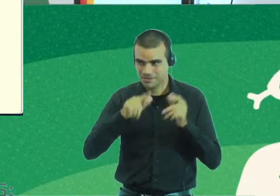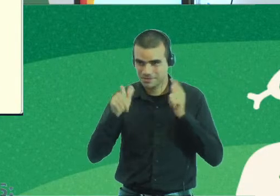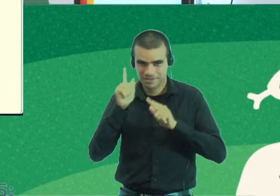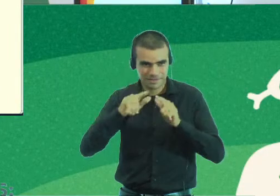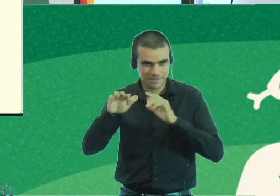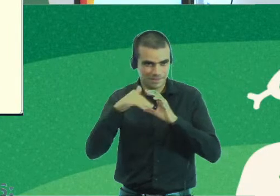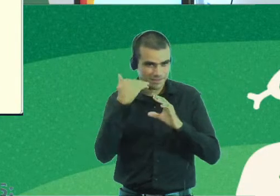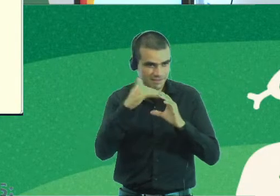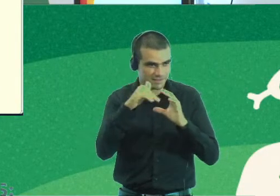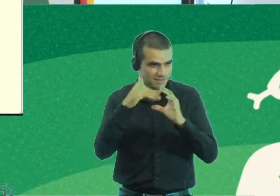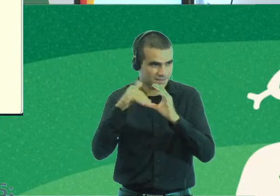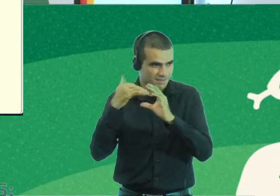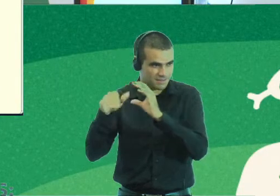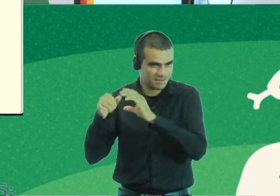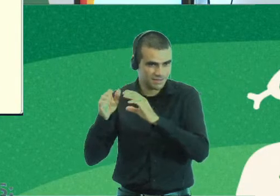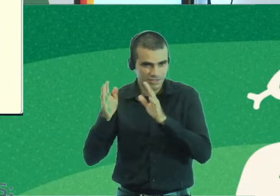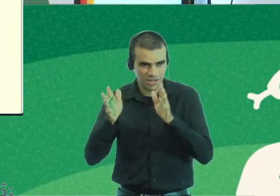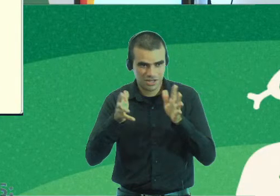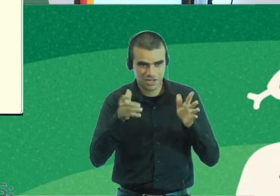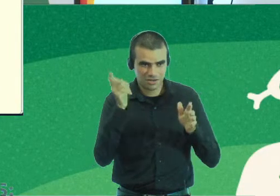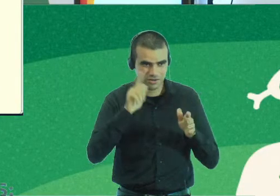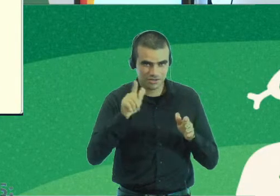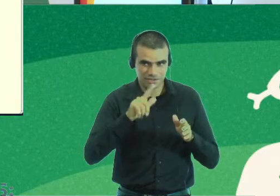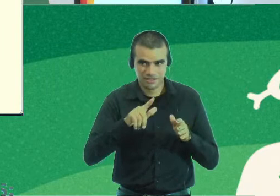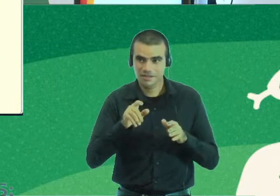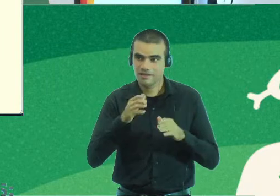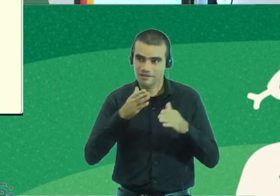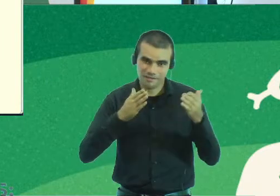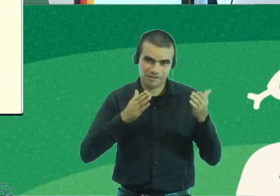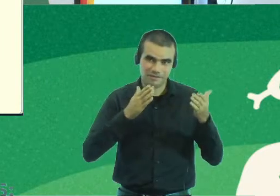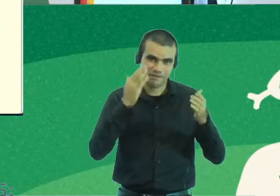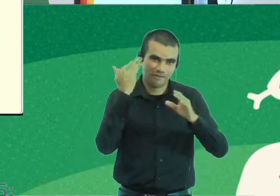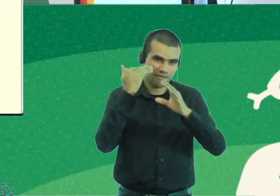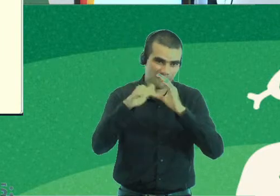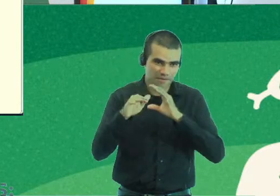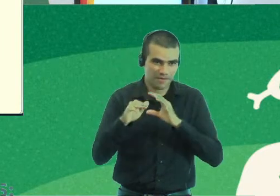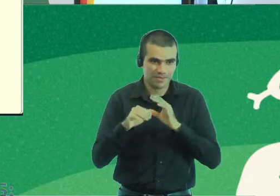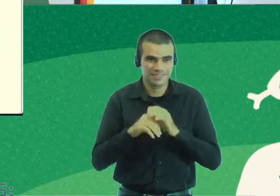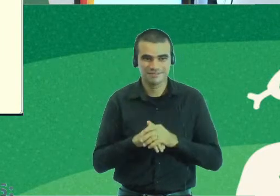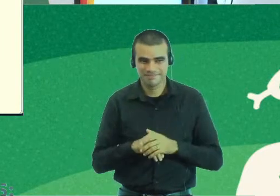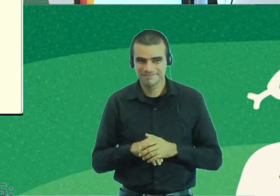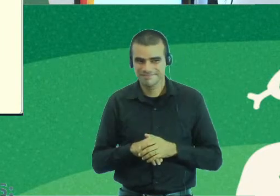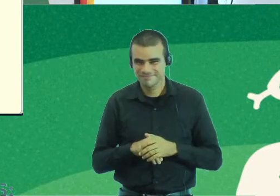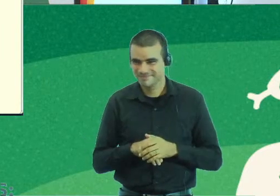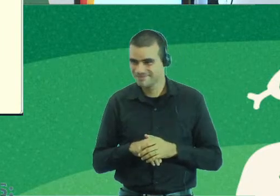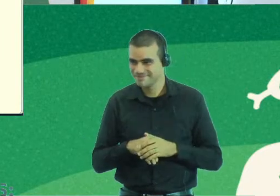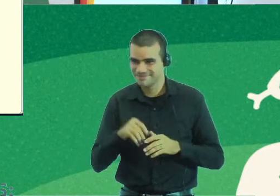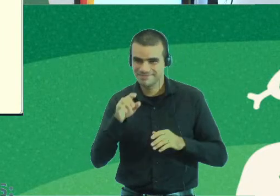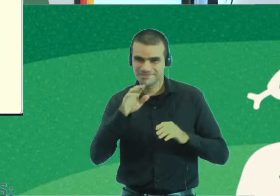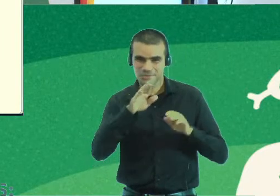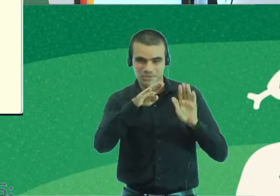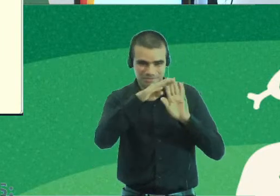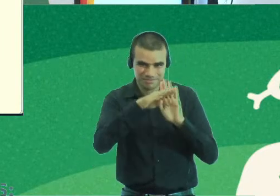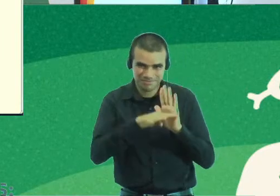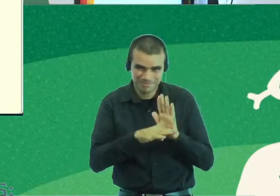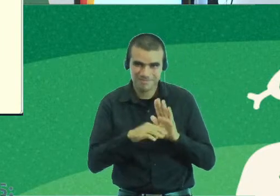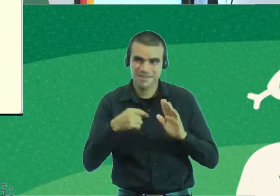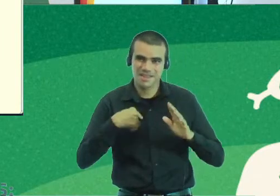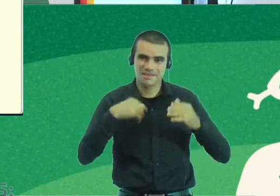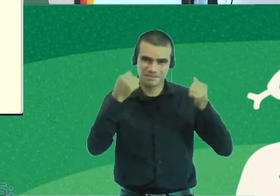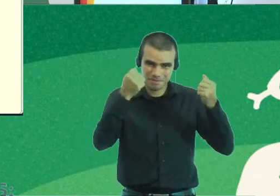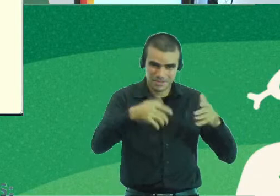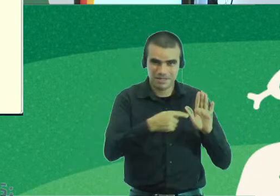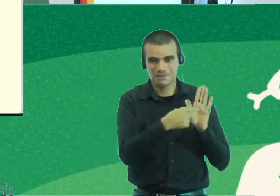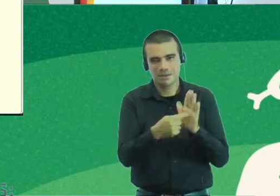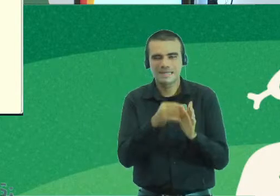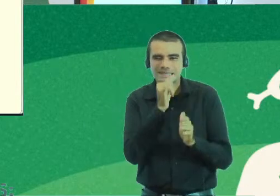got emails, that means it went through. Awesome. So that's really all the code I need to write for now for this talk. Just like a quick example to show you how to